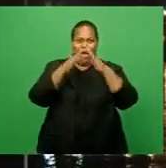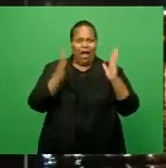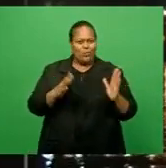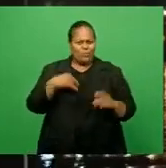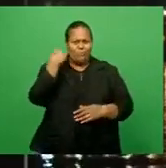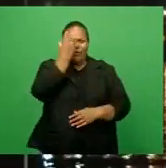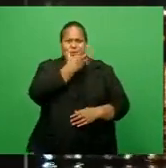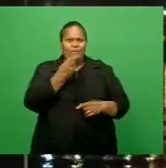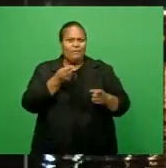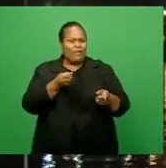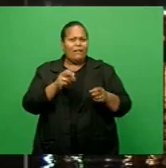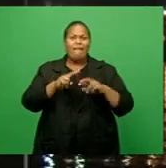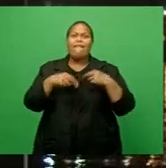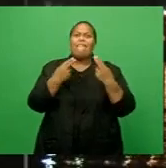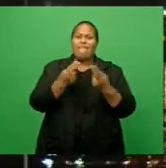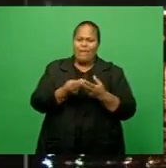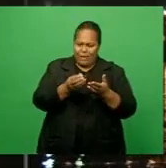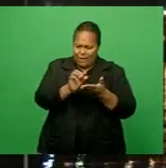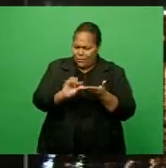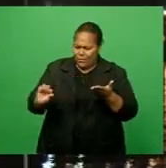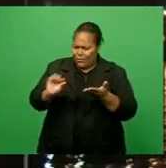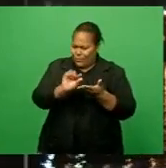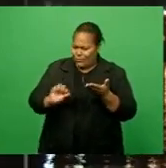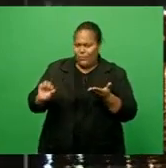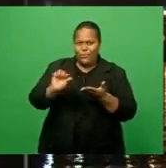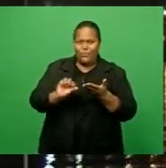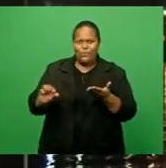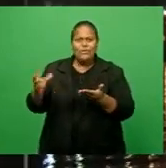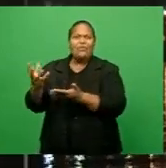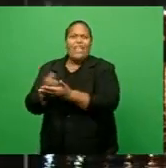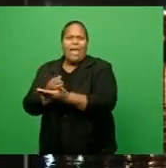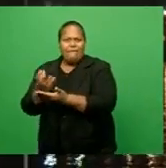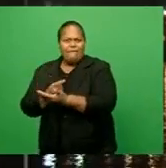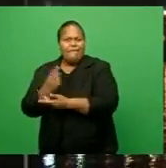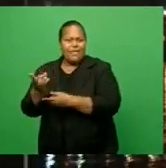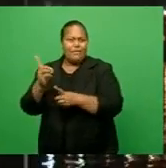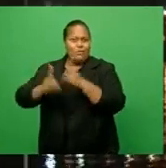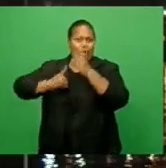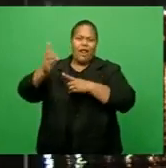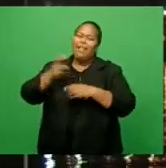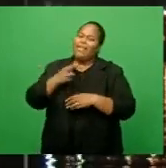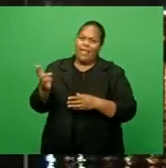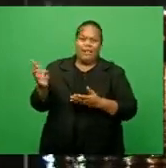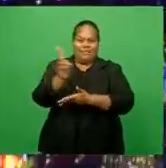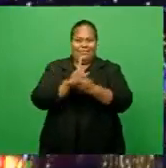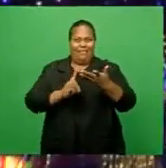the family set aside money for Diwali and had come up with ideas on designs.